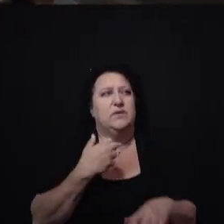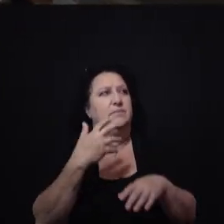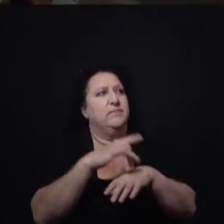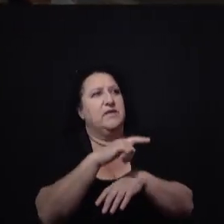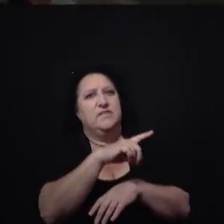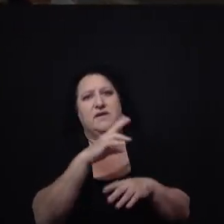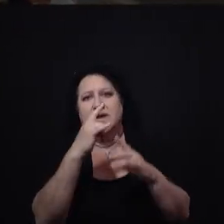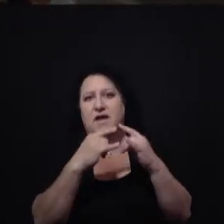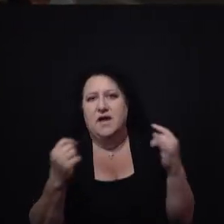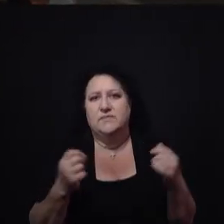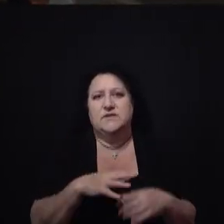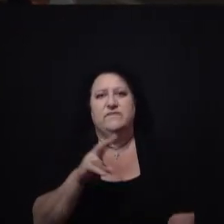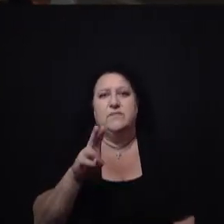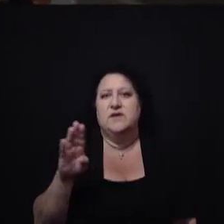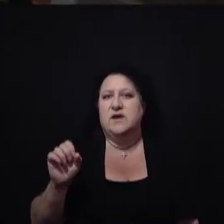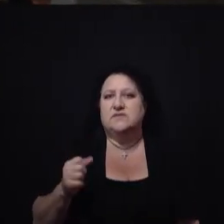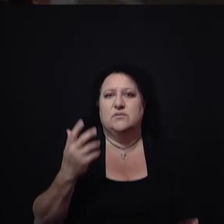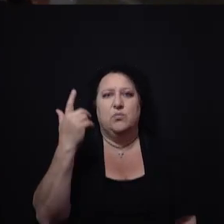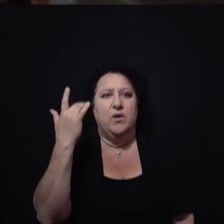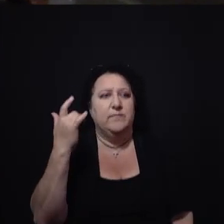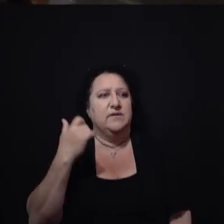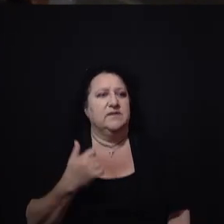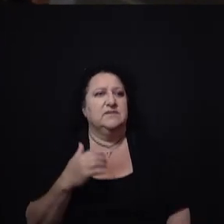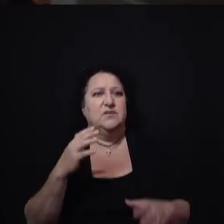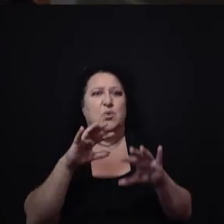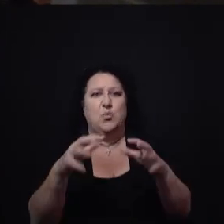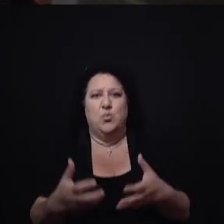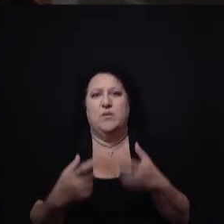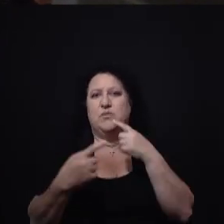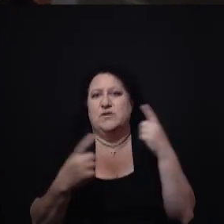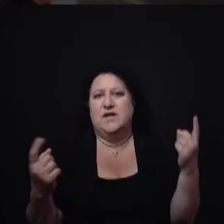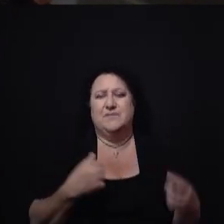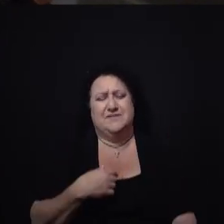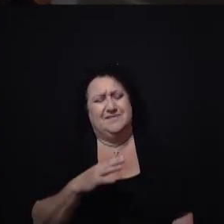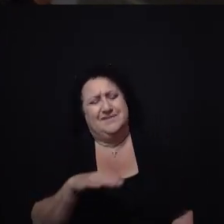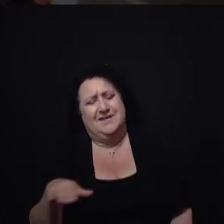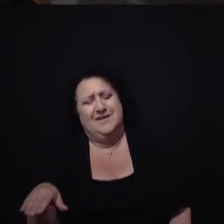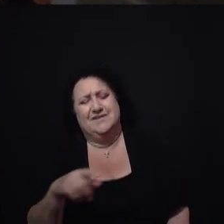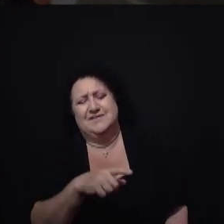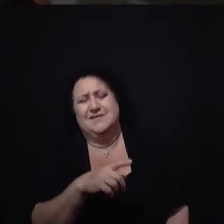what this is? The world will say, kids, they're resilient.